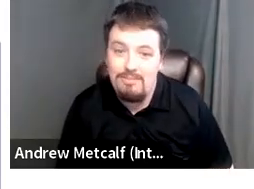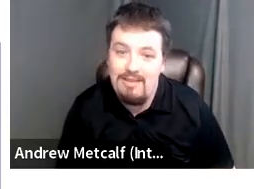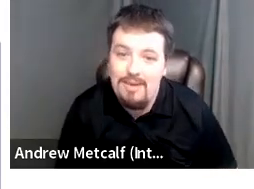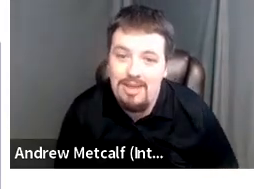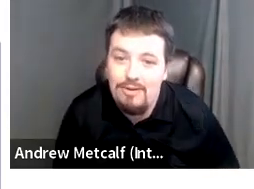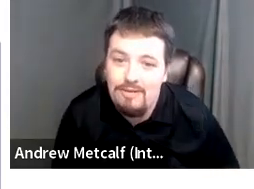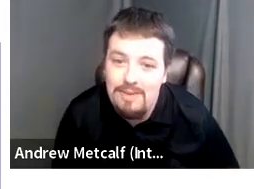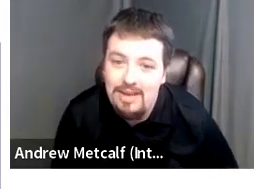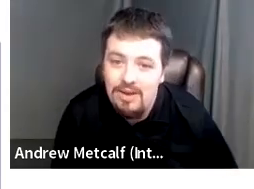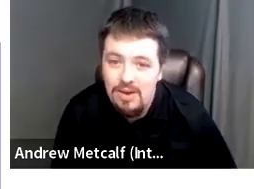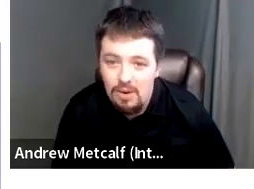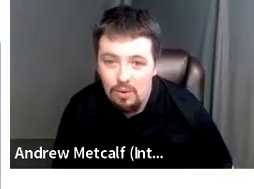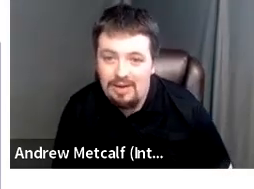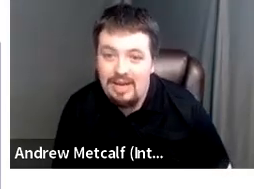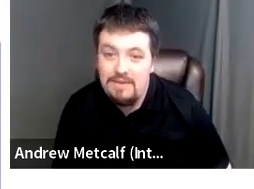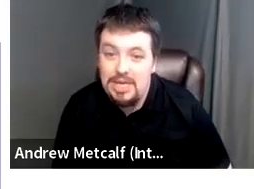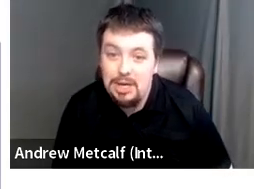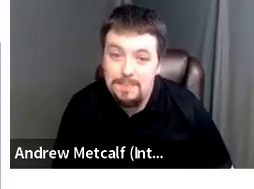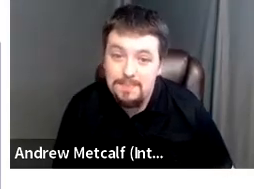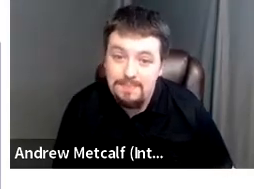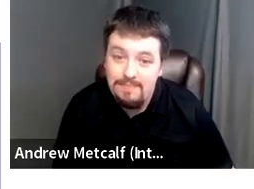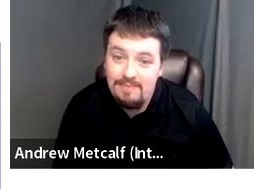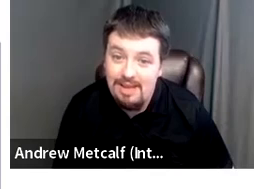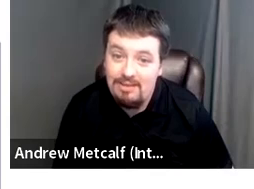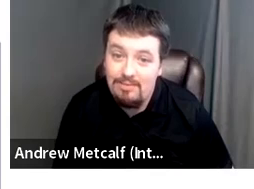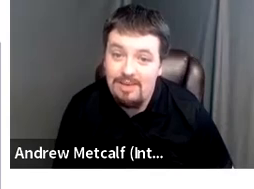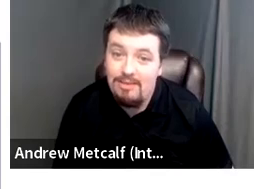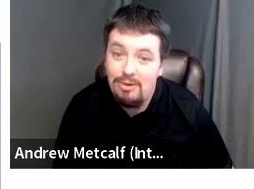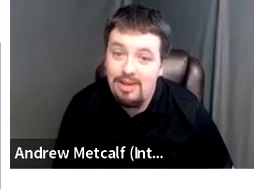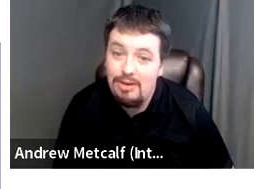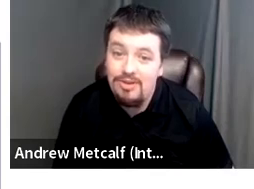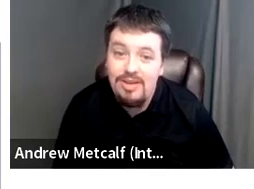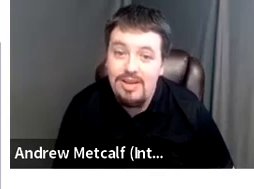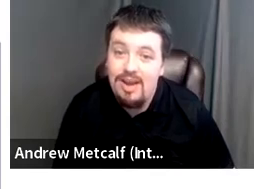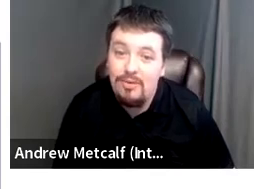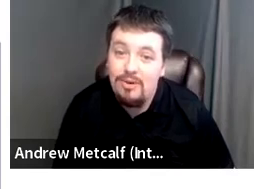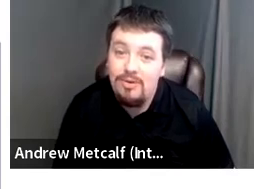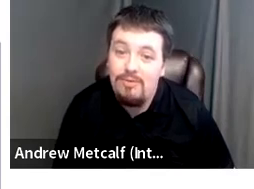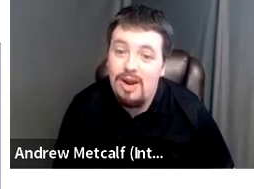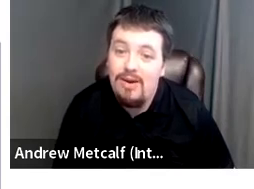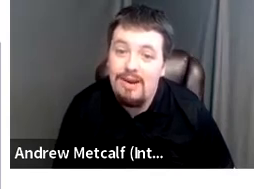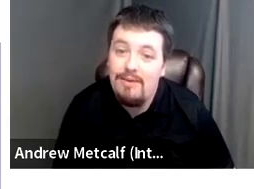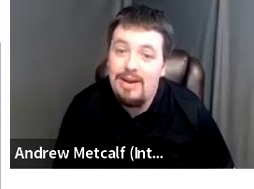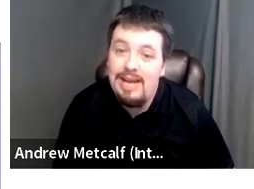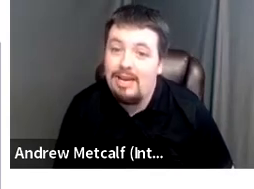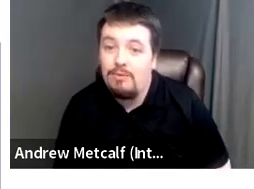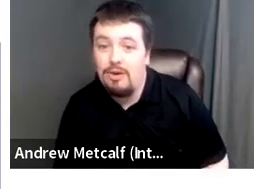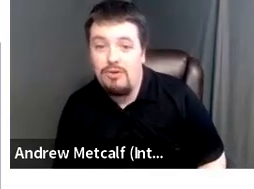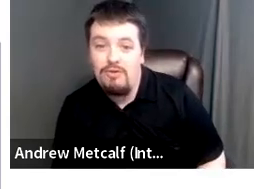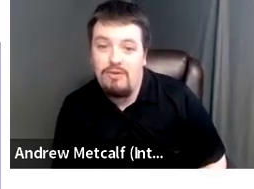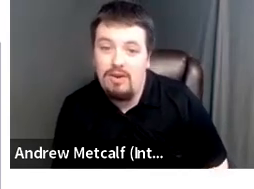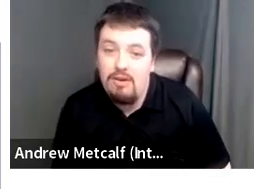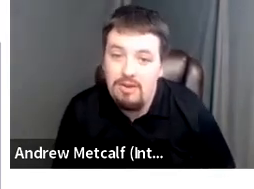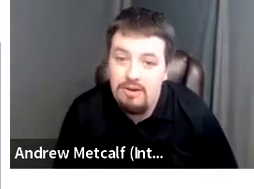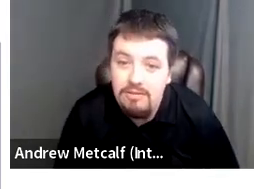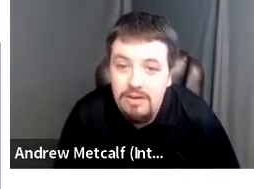It just meant somebody that couldn't speak, or deaf and dumb. That's some old language. Now those are very, very negative. We don't